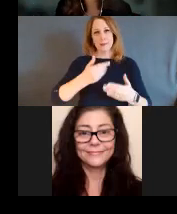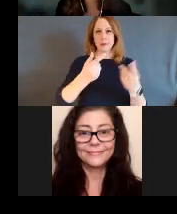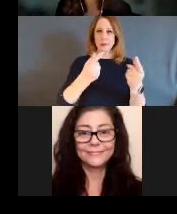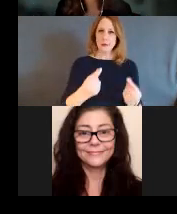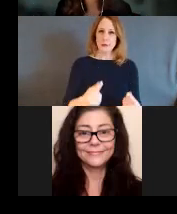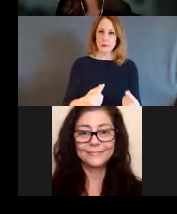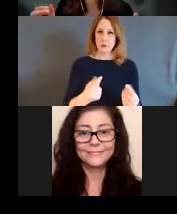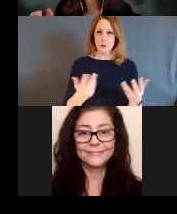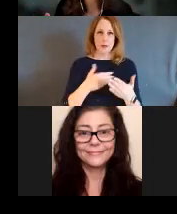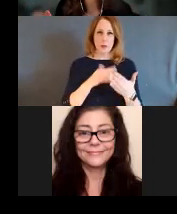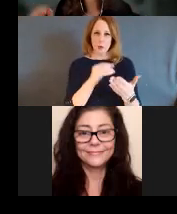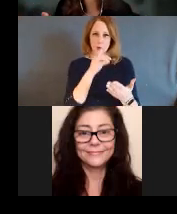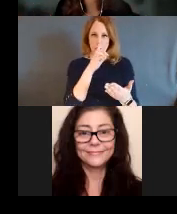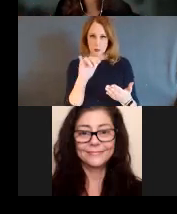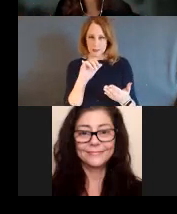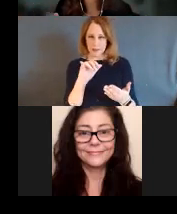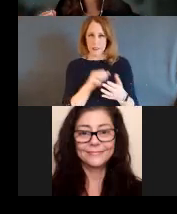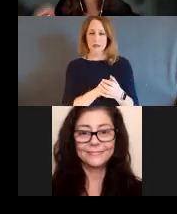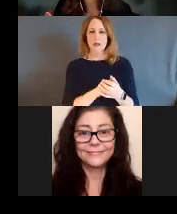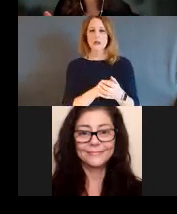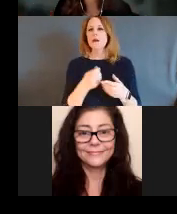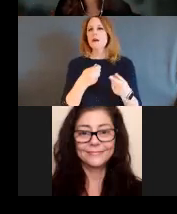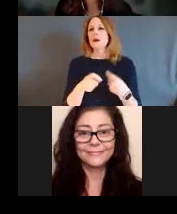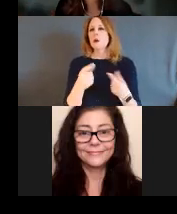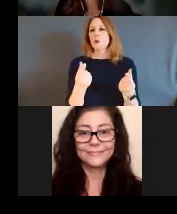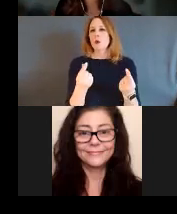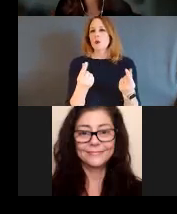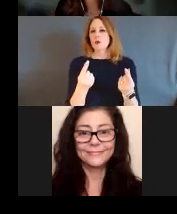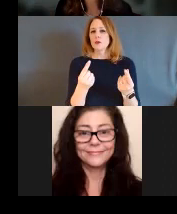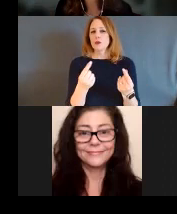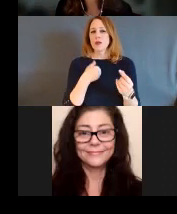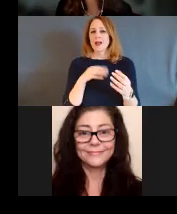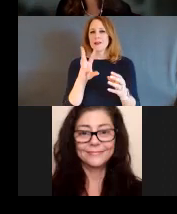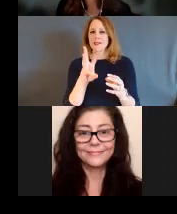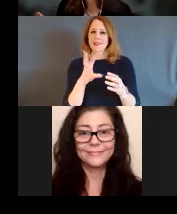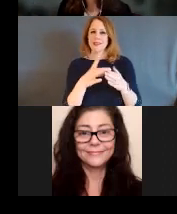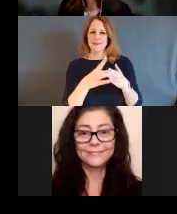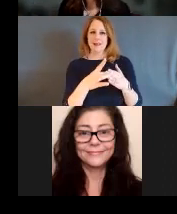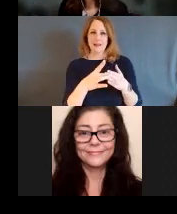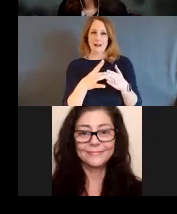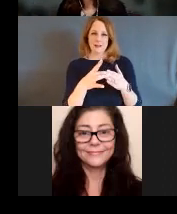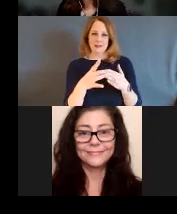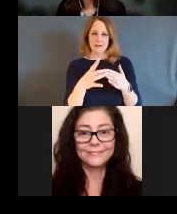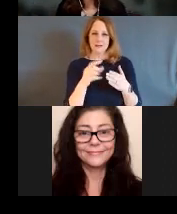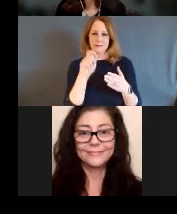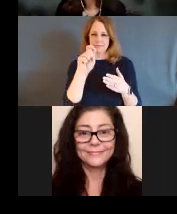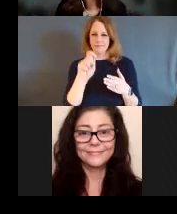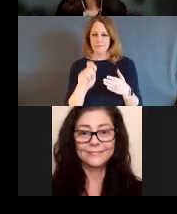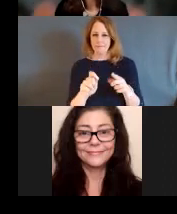trauma-informed approach, instead what we do is give you these 6 guidelines that you see bulleted here.